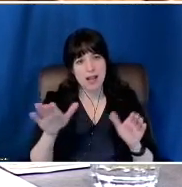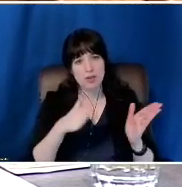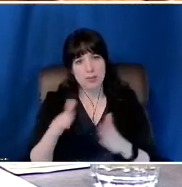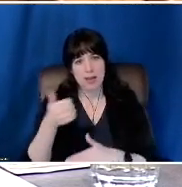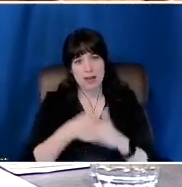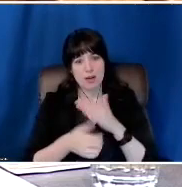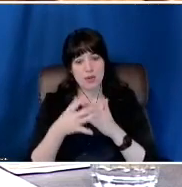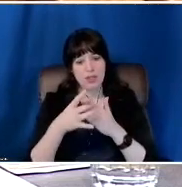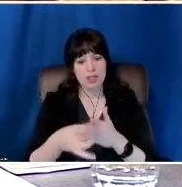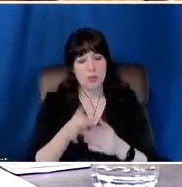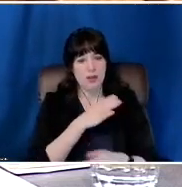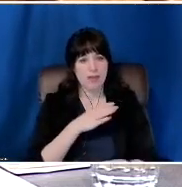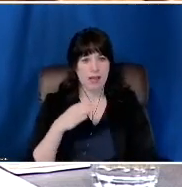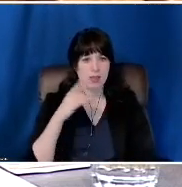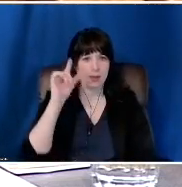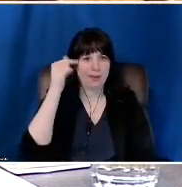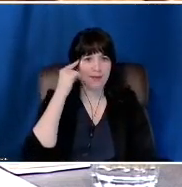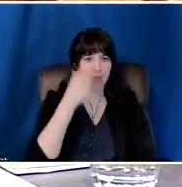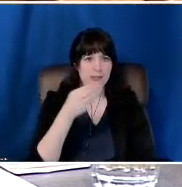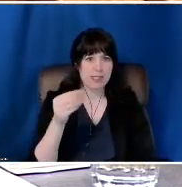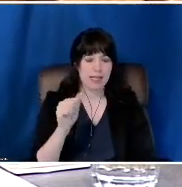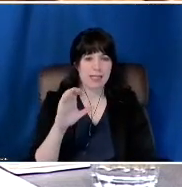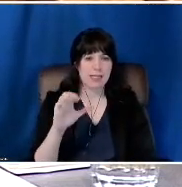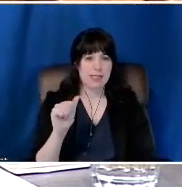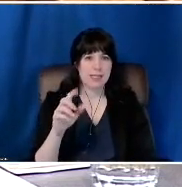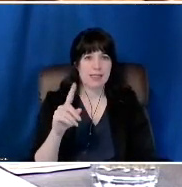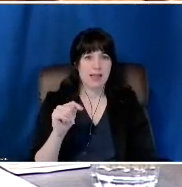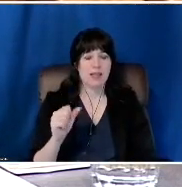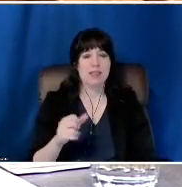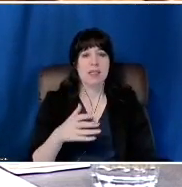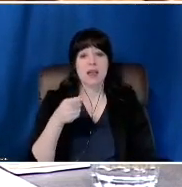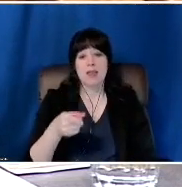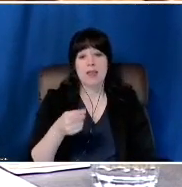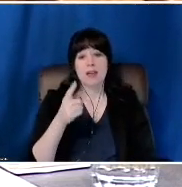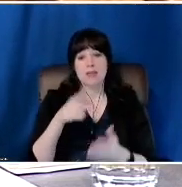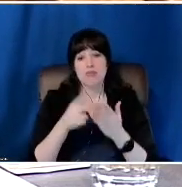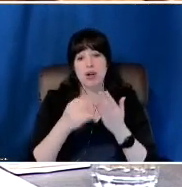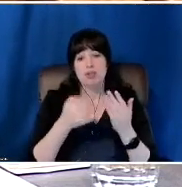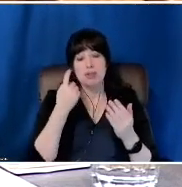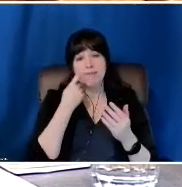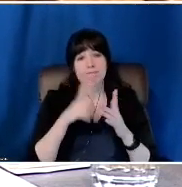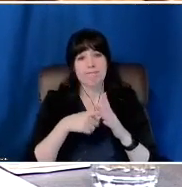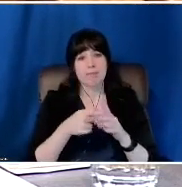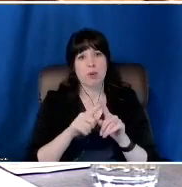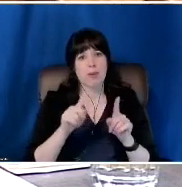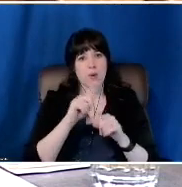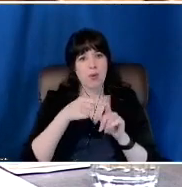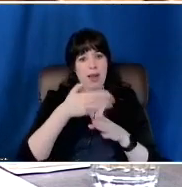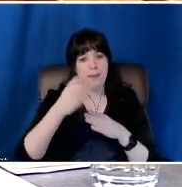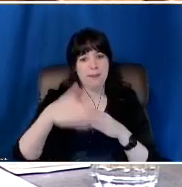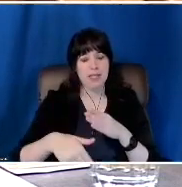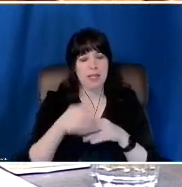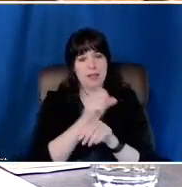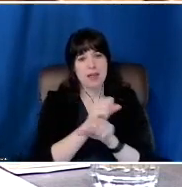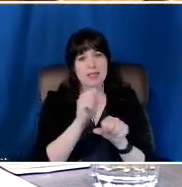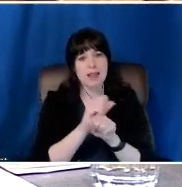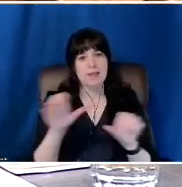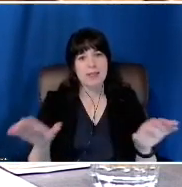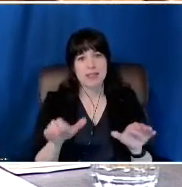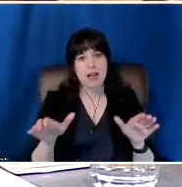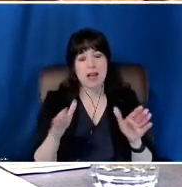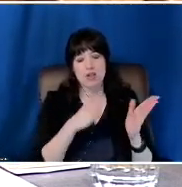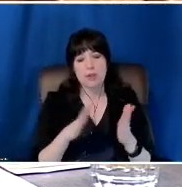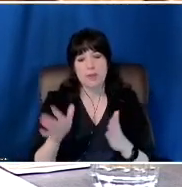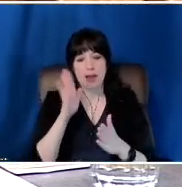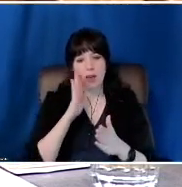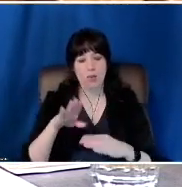the Council of Governments and SCATS. This project is just getting underway, but once it is complete, the Safety Action Plan will meet the requirements to